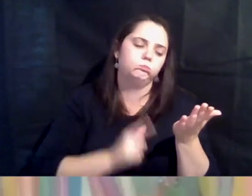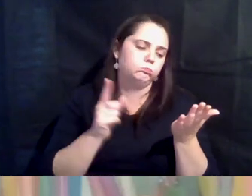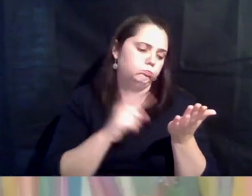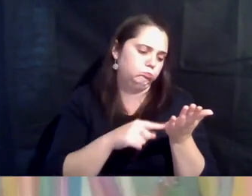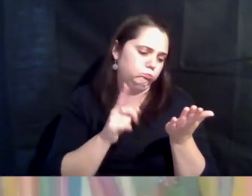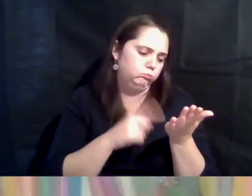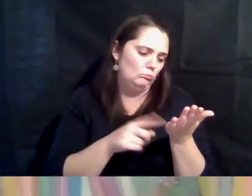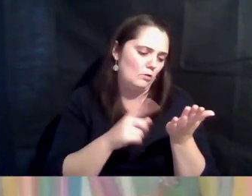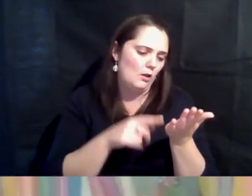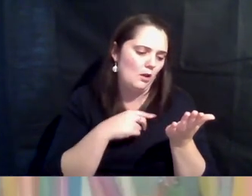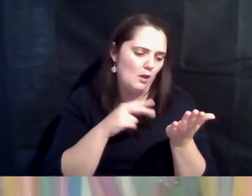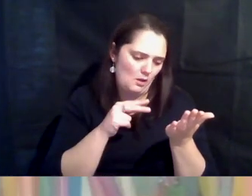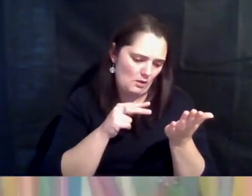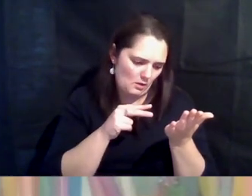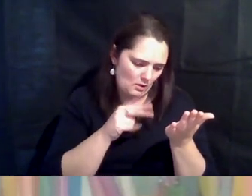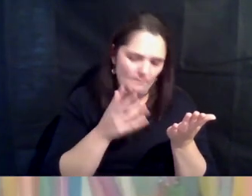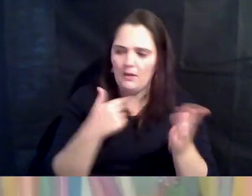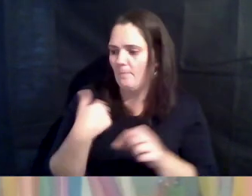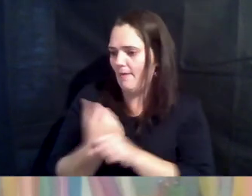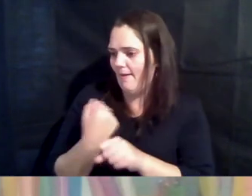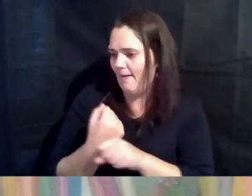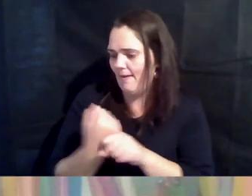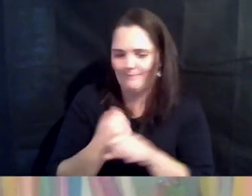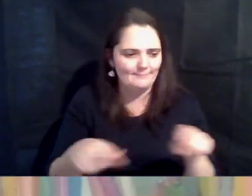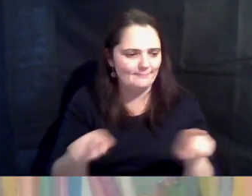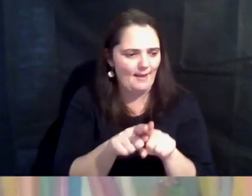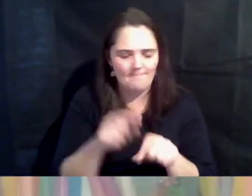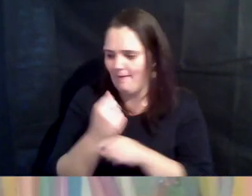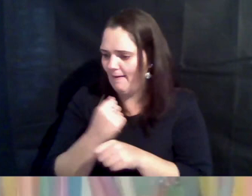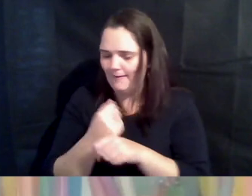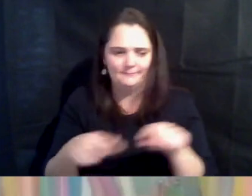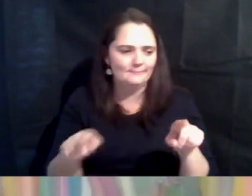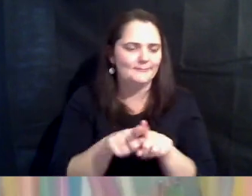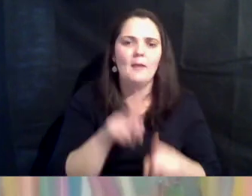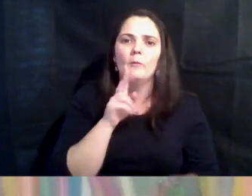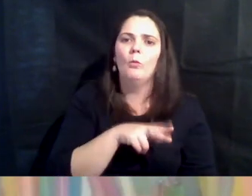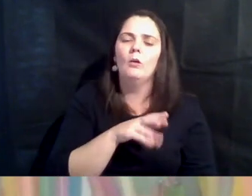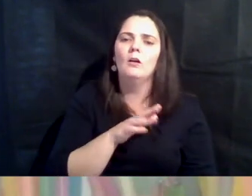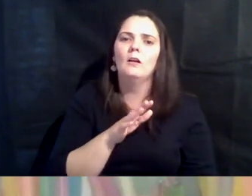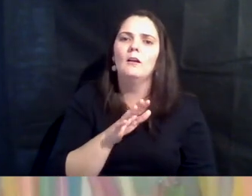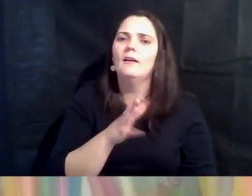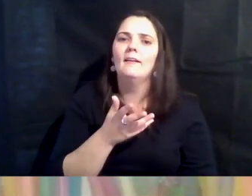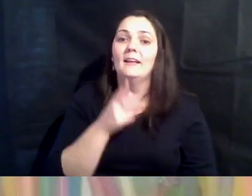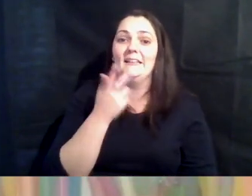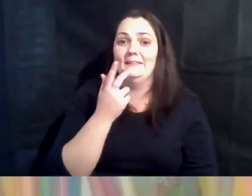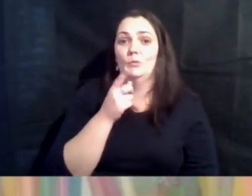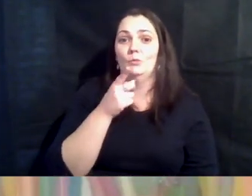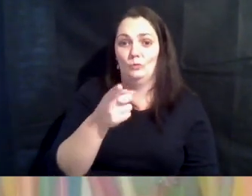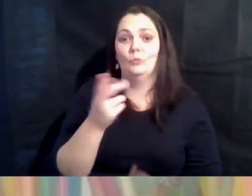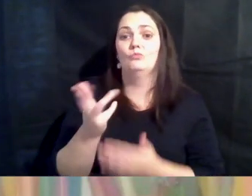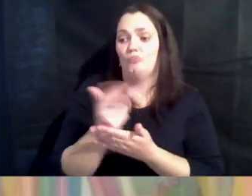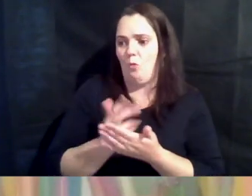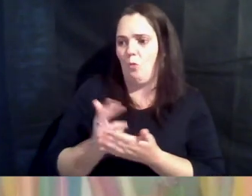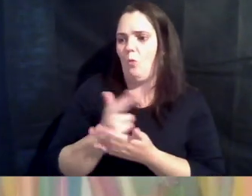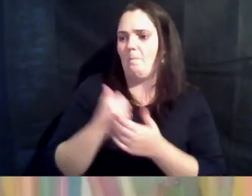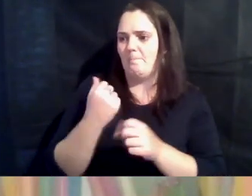like you're just making things that look like everything else, which is why journaling is so good. Because if you do it enough, and if